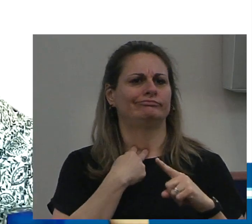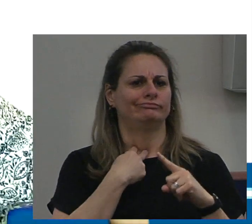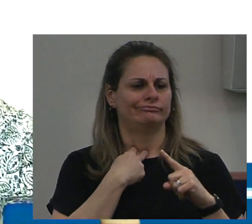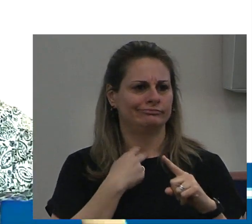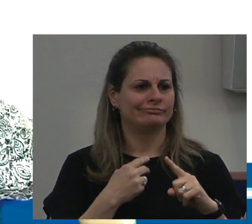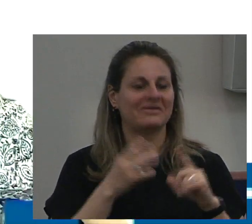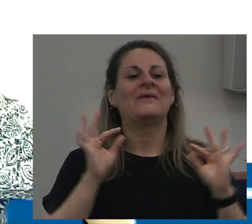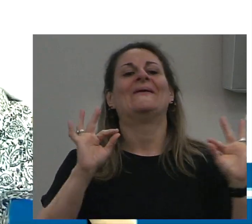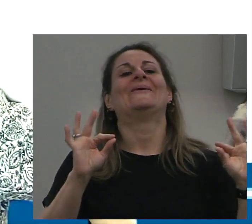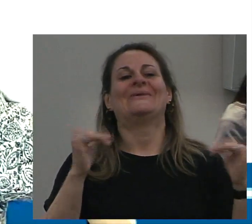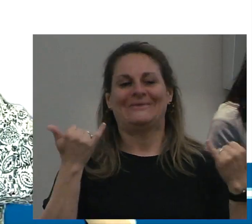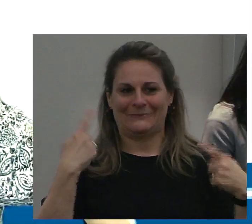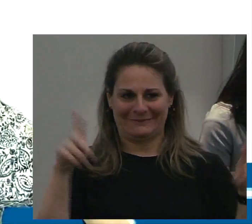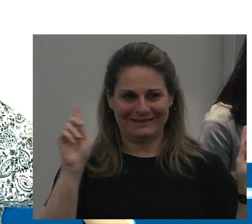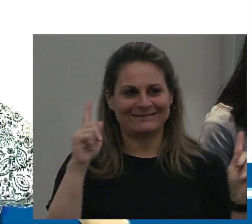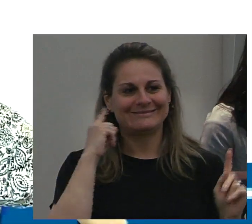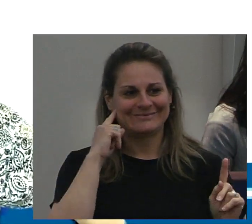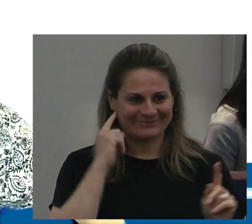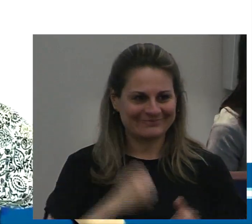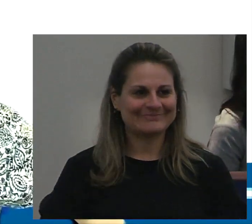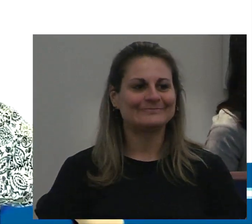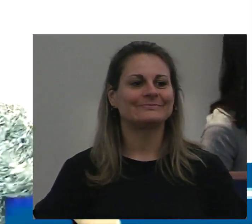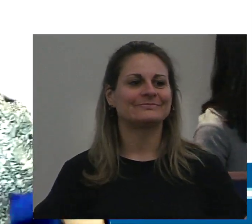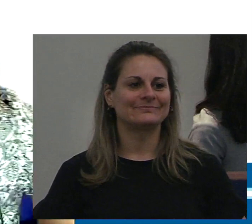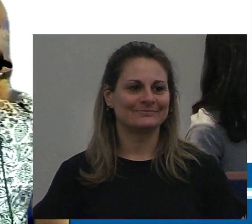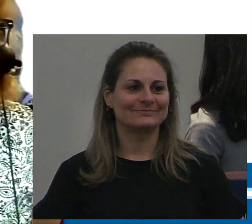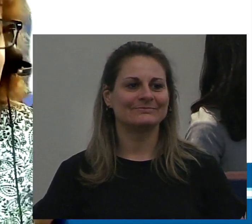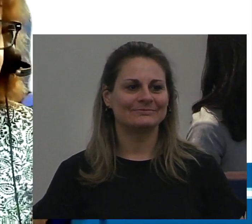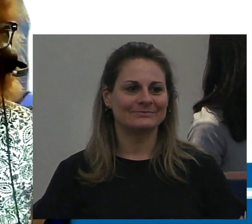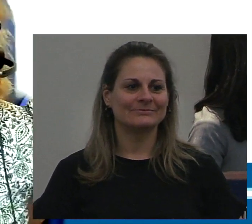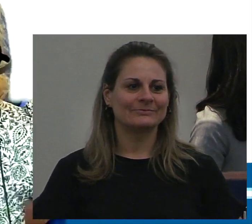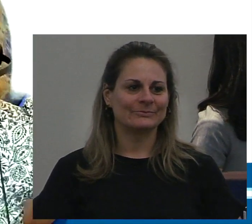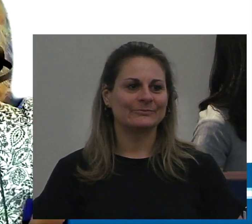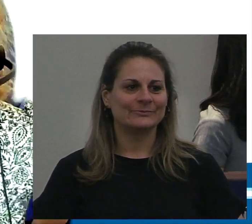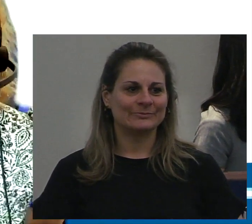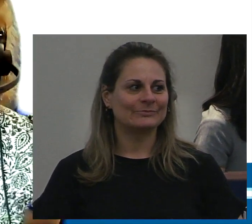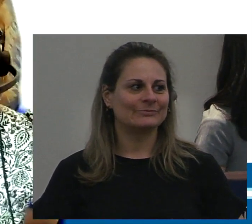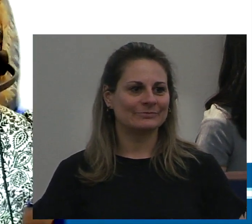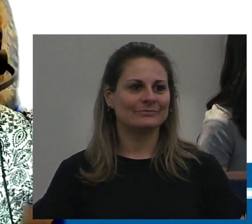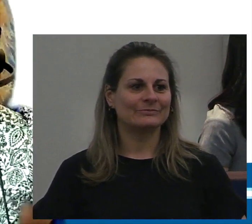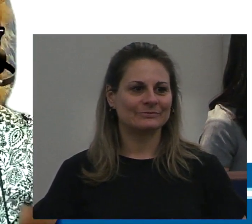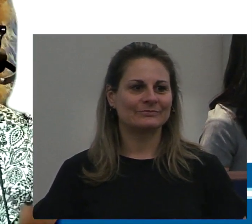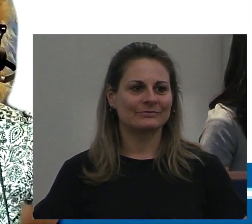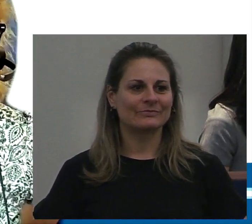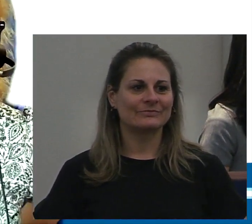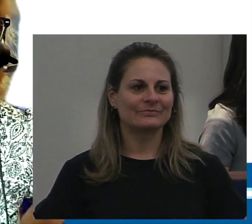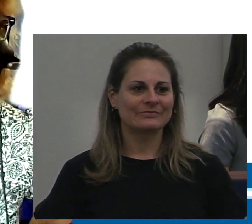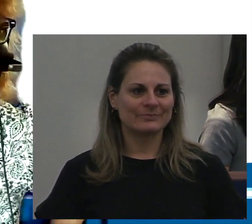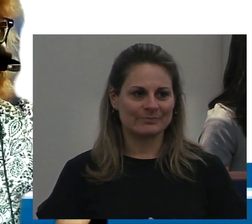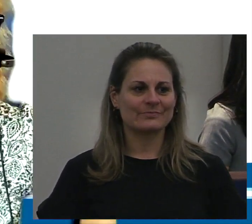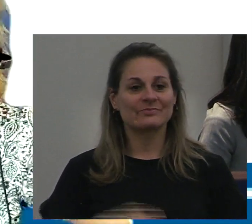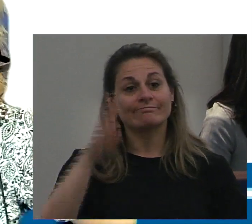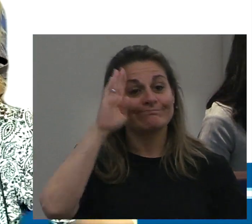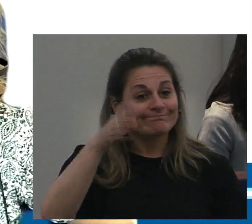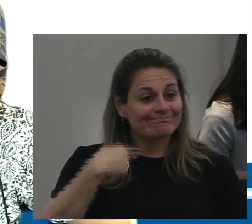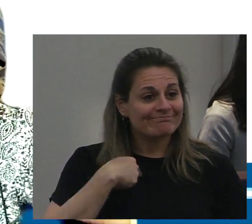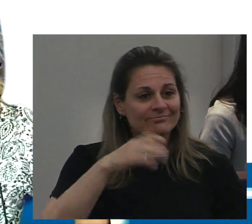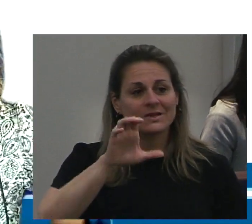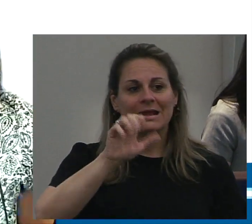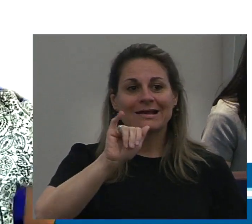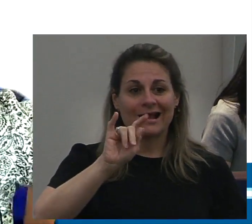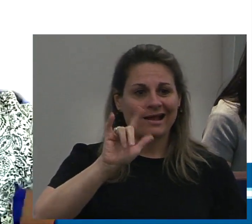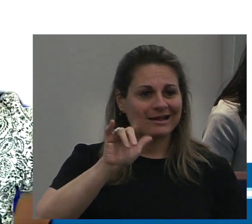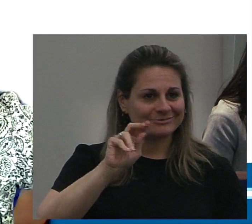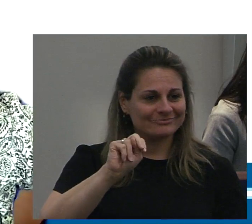Okay, I did not time it this way on purpose. Hi, my name is Caitlin. I am